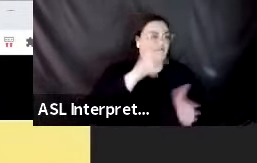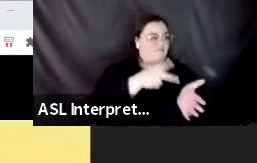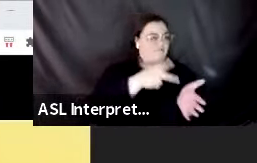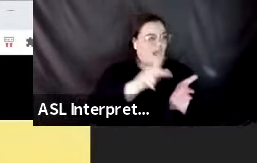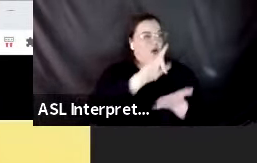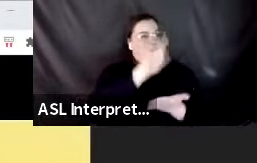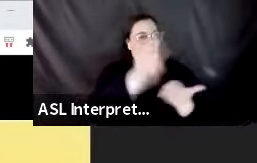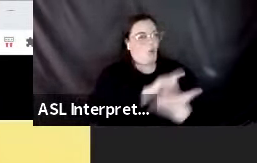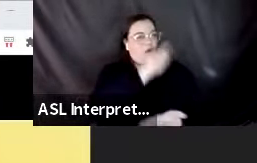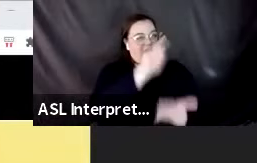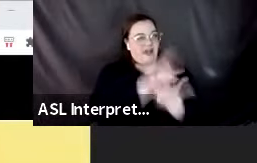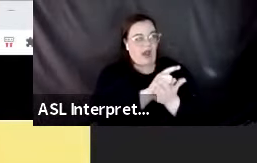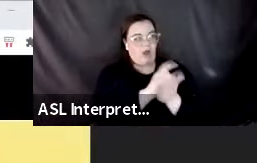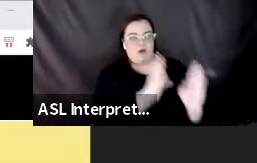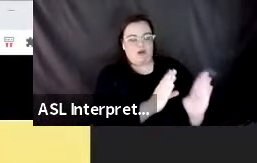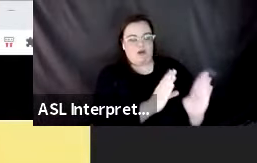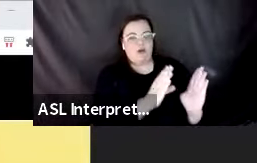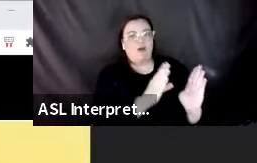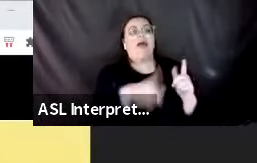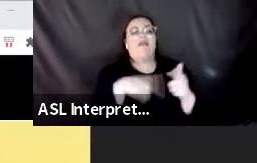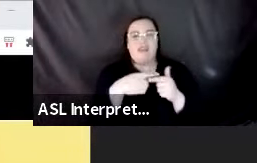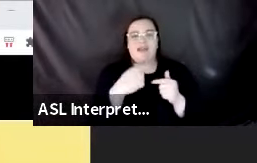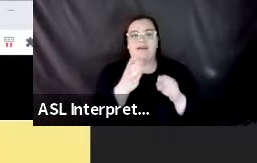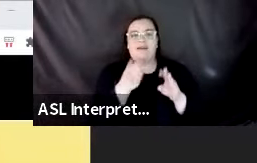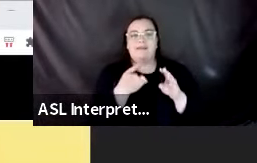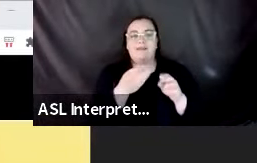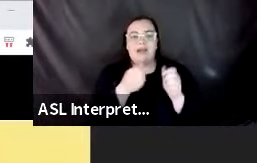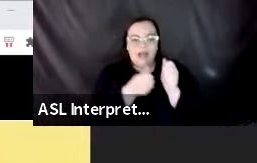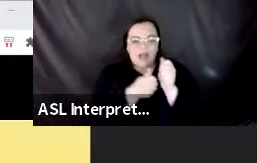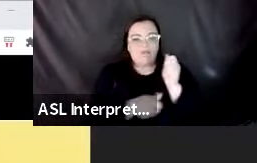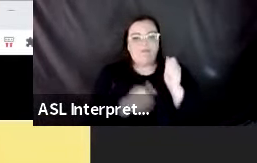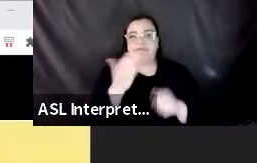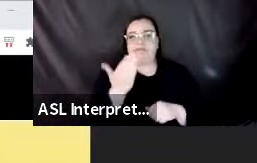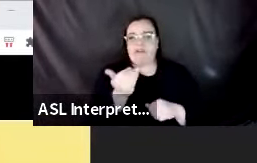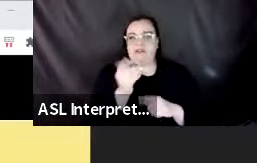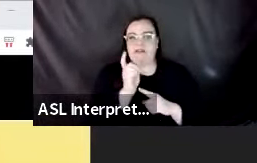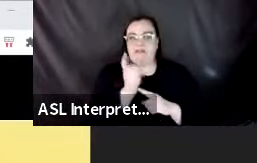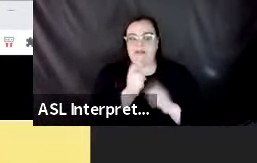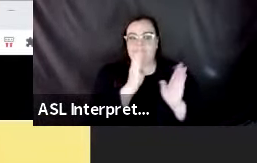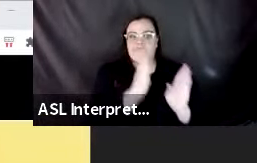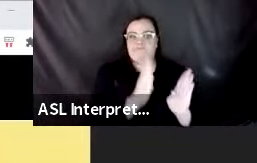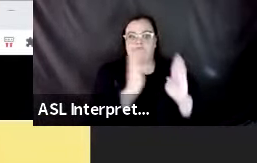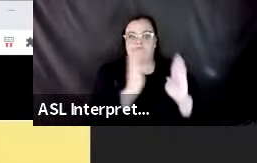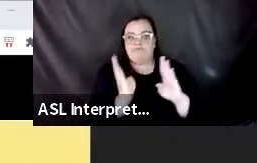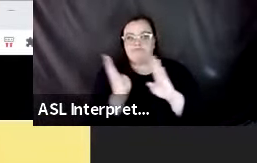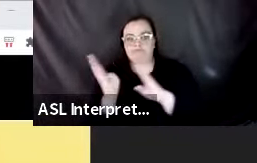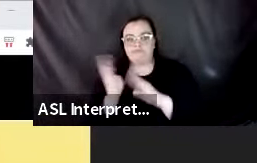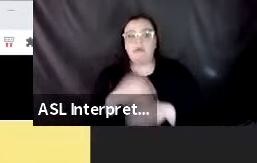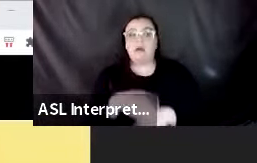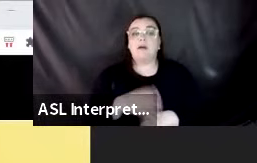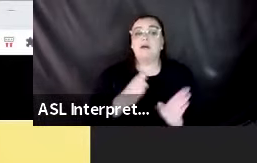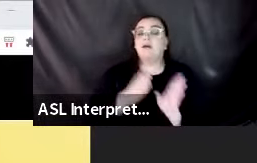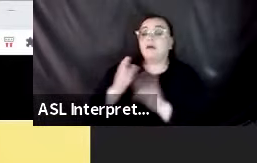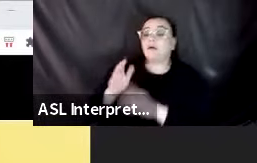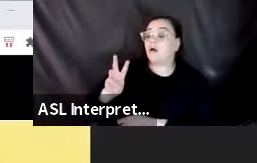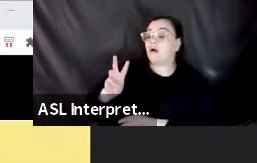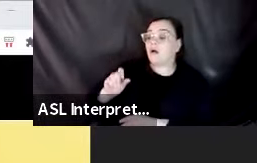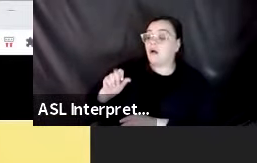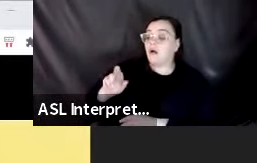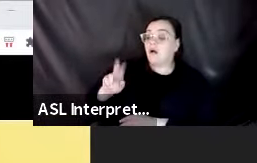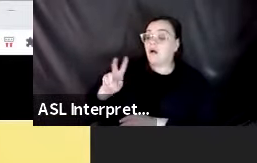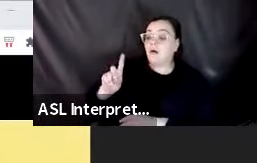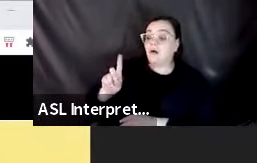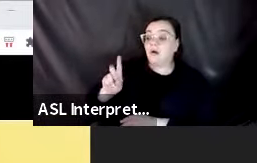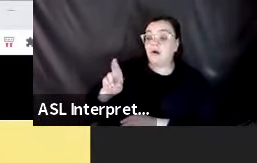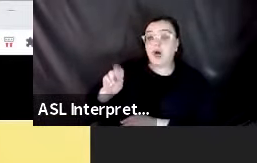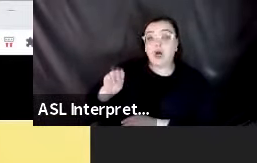15-minute intervals after the first hour. The wardrobe fee for a principal performer is paid per costume